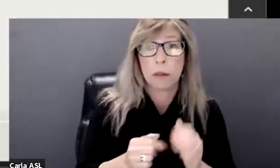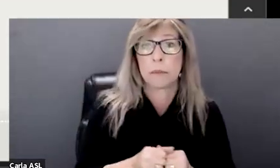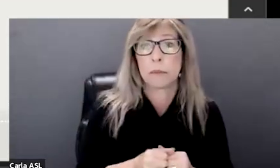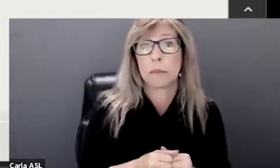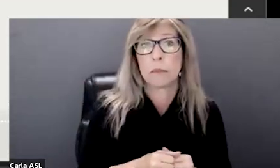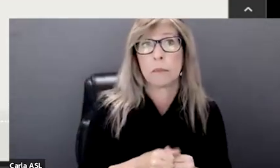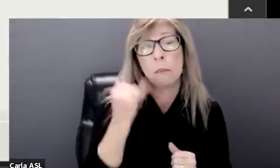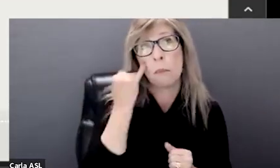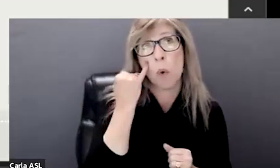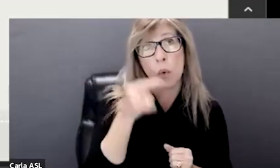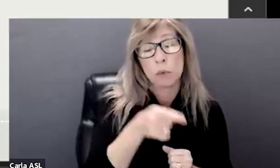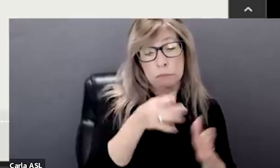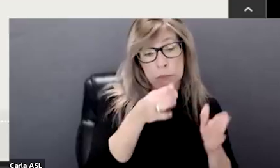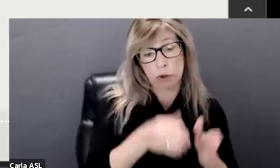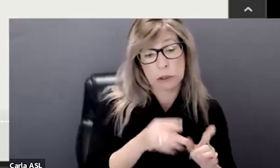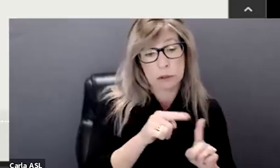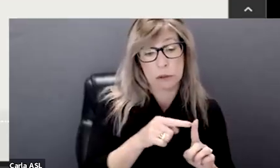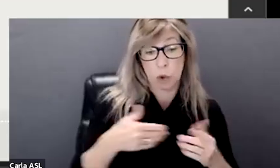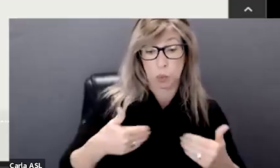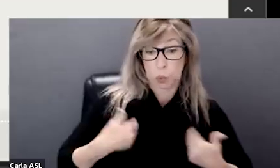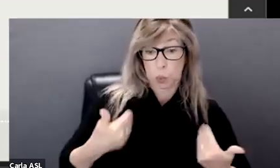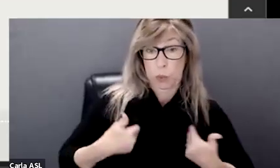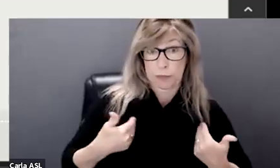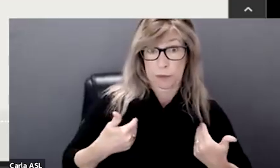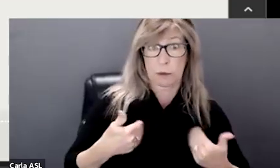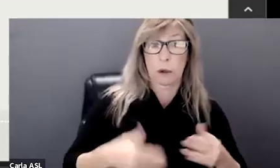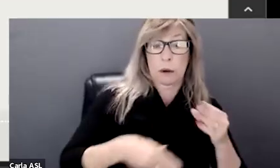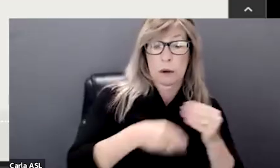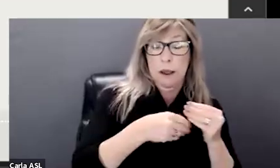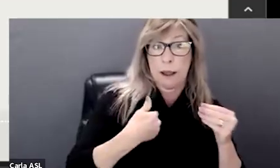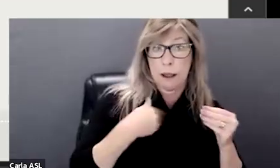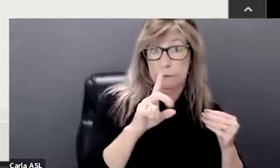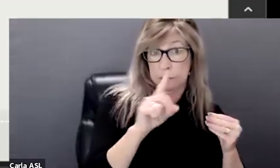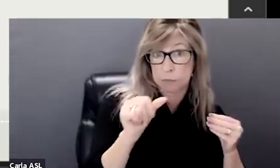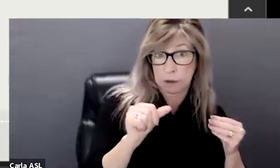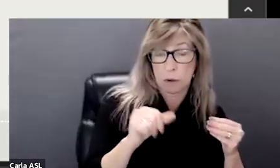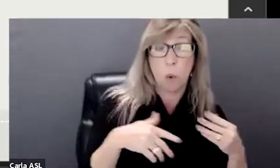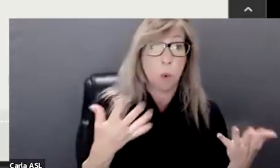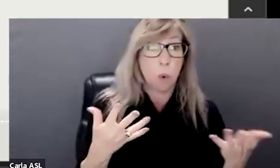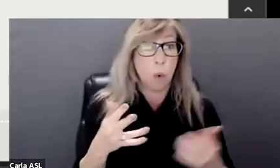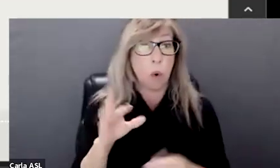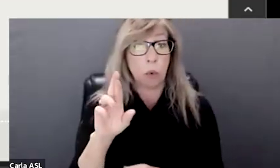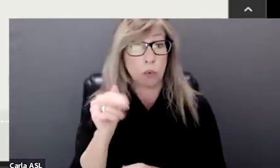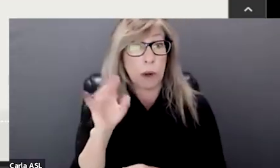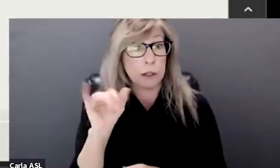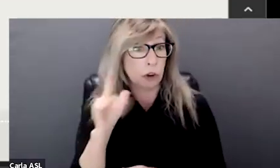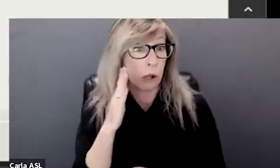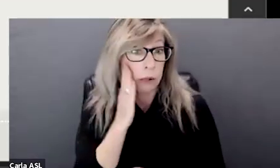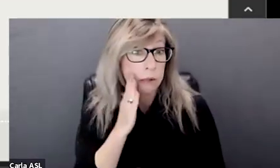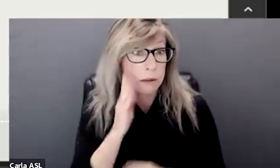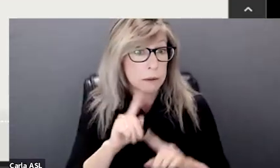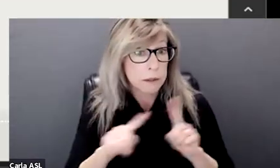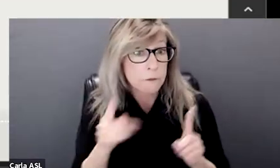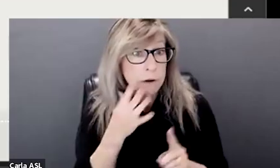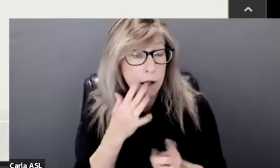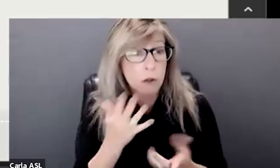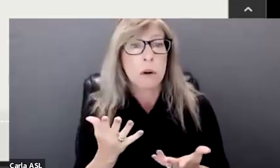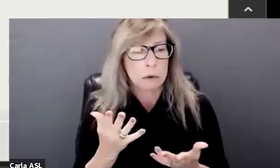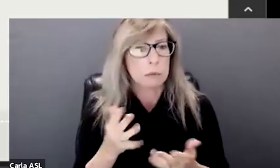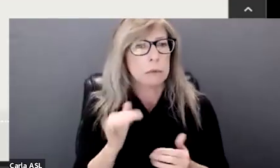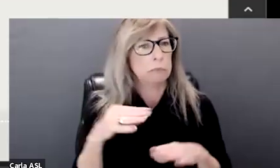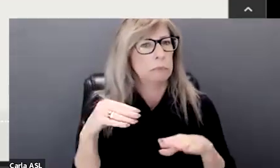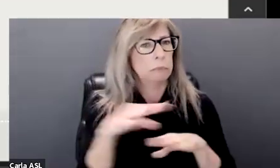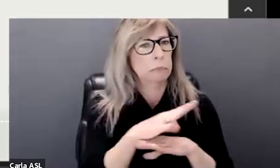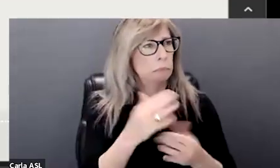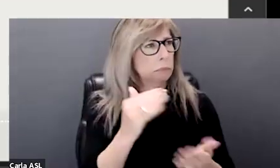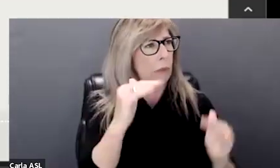if one is a youth with a disability or a racialized person with a disability. So that comes into play as well,